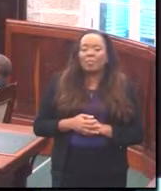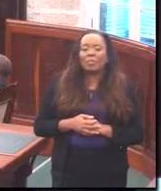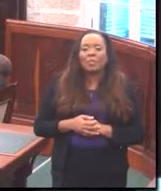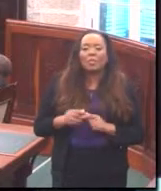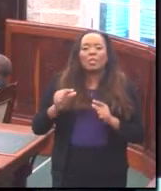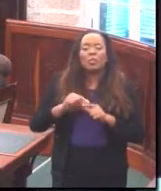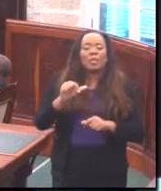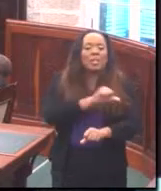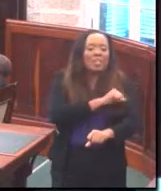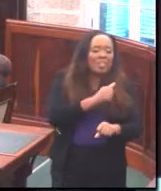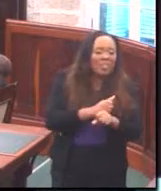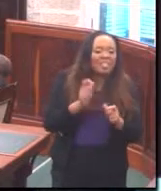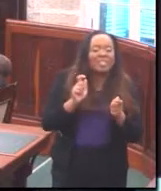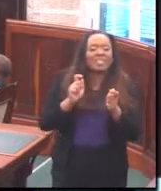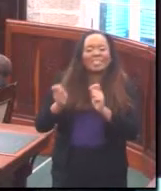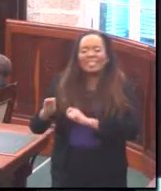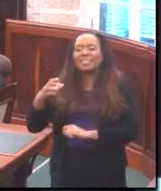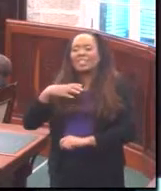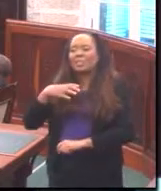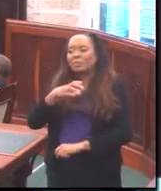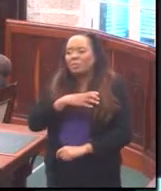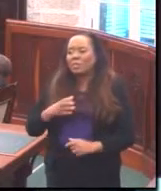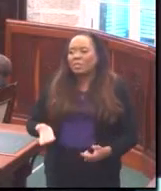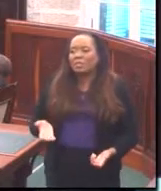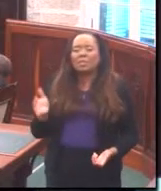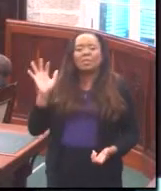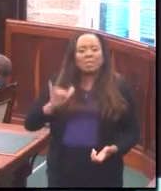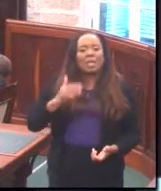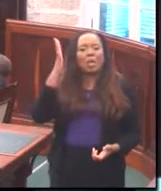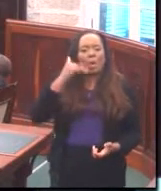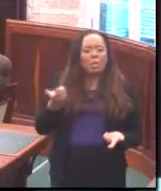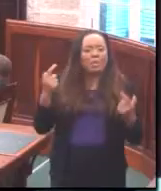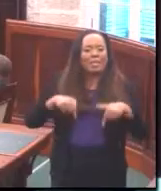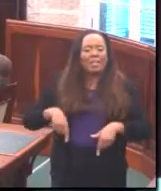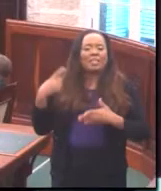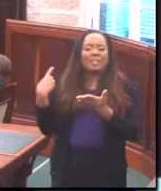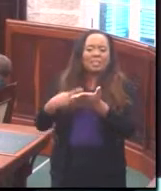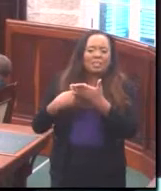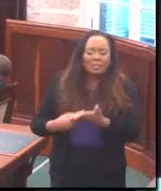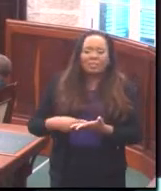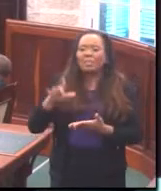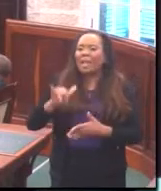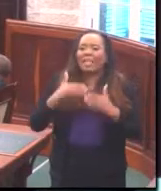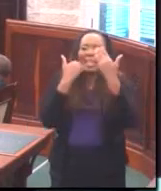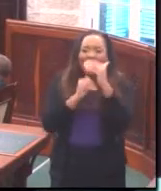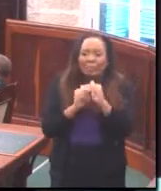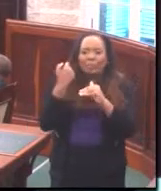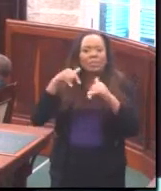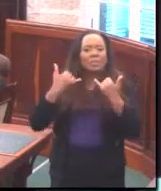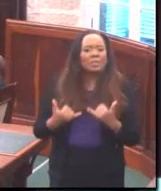commission, sir. That is what this debate is founded about. This is the confinement of this debate, sir.